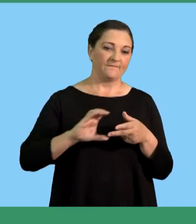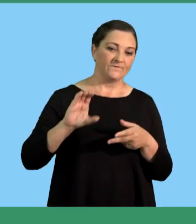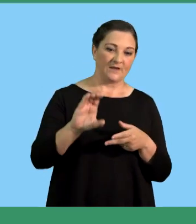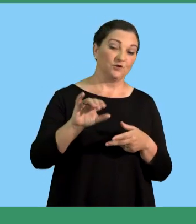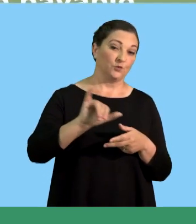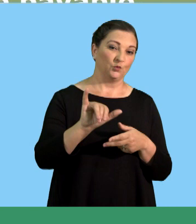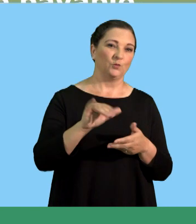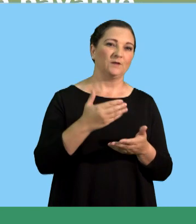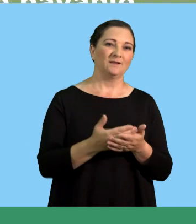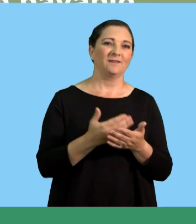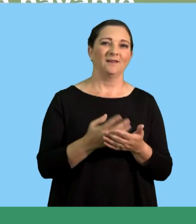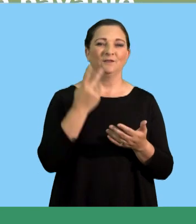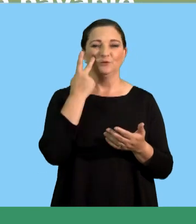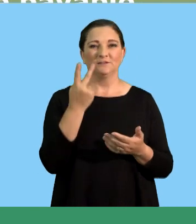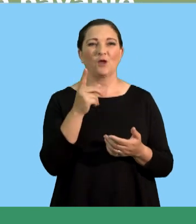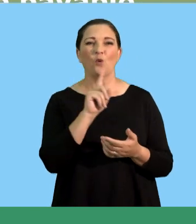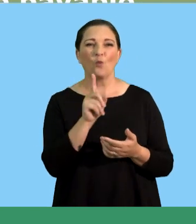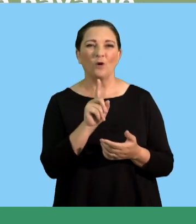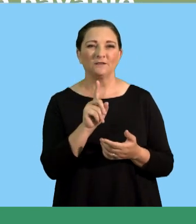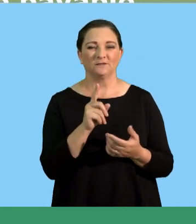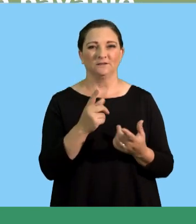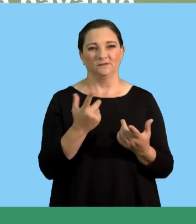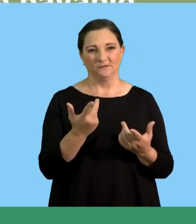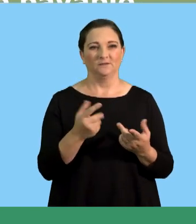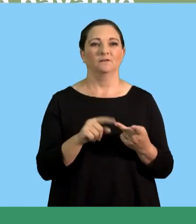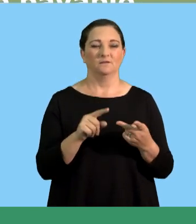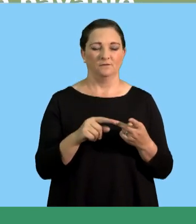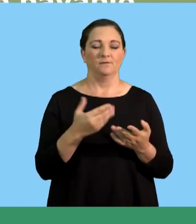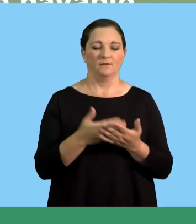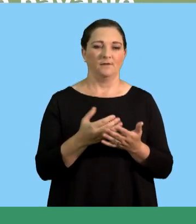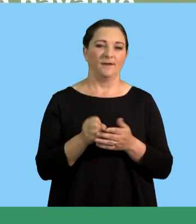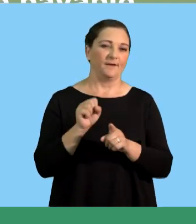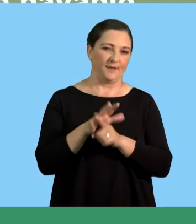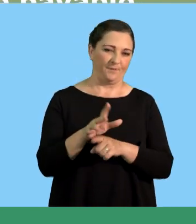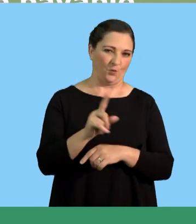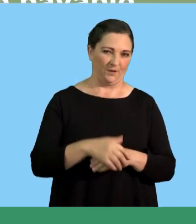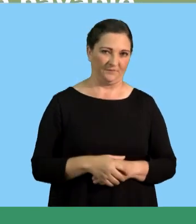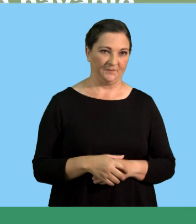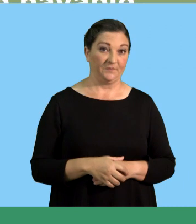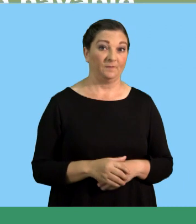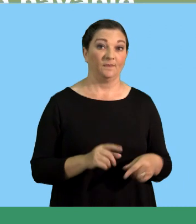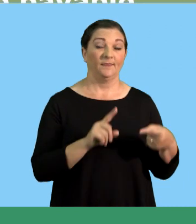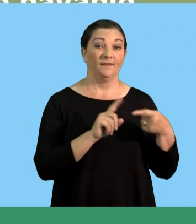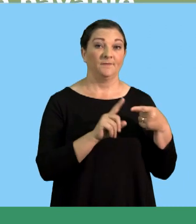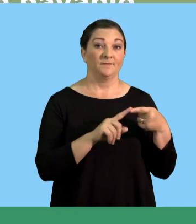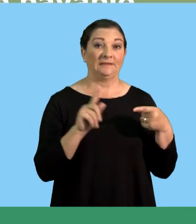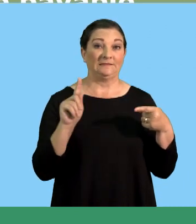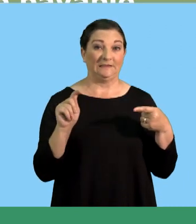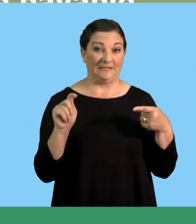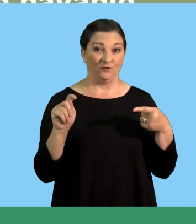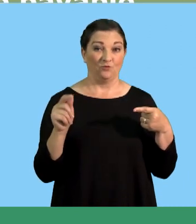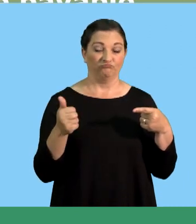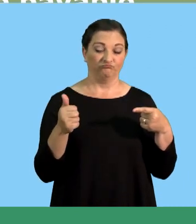question 1. Let us go now into how to deal with the question. Tadeo